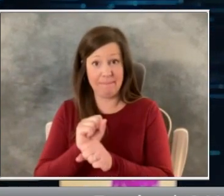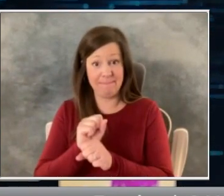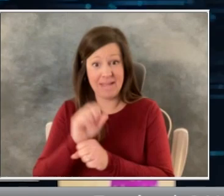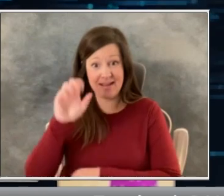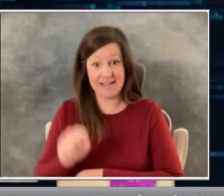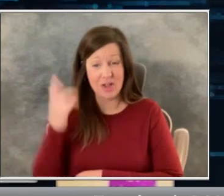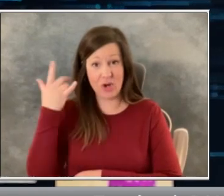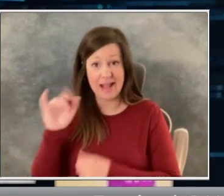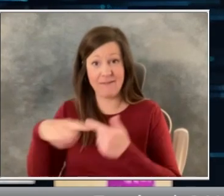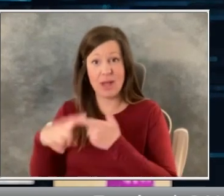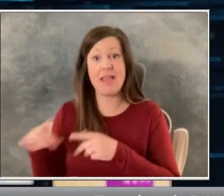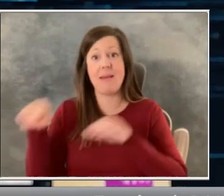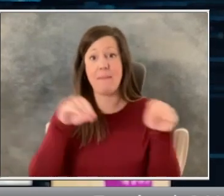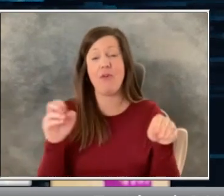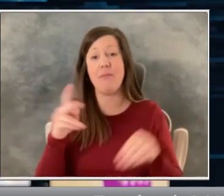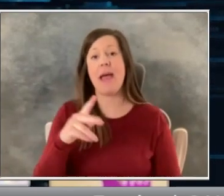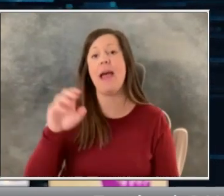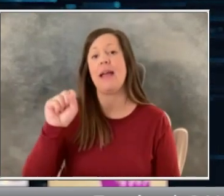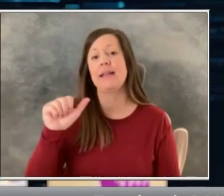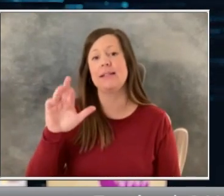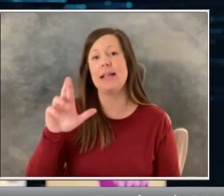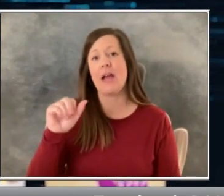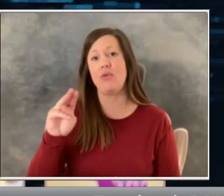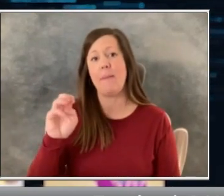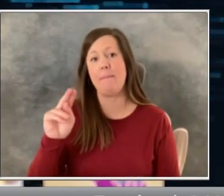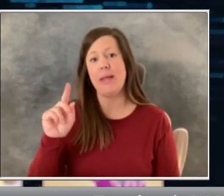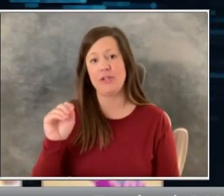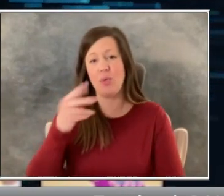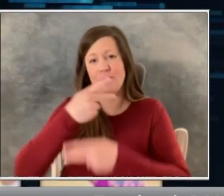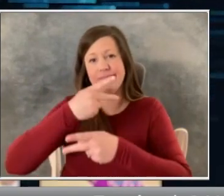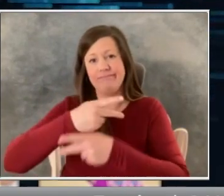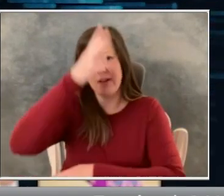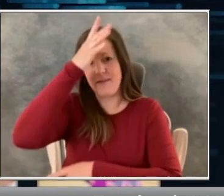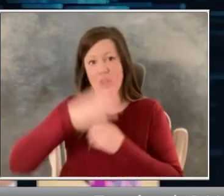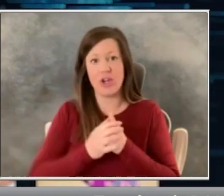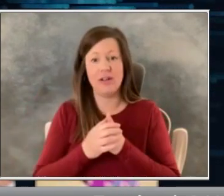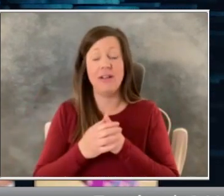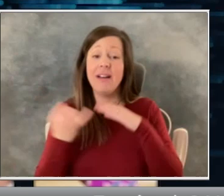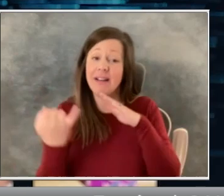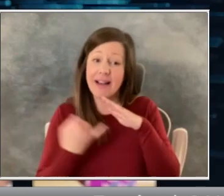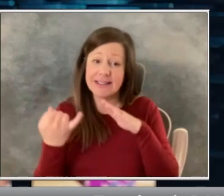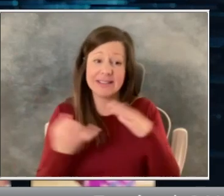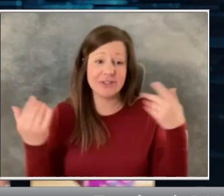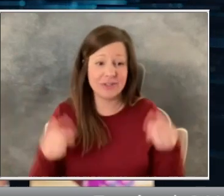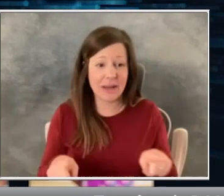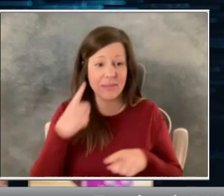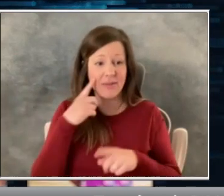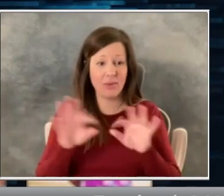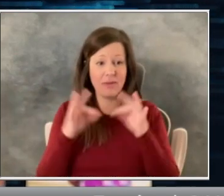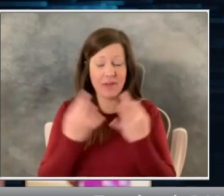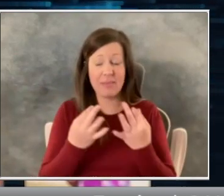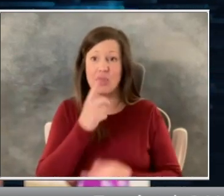Sacramento to care for his father. He was not expecting the isolation that can tear apart families who are navigating an